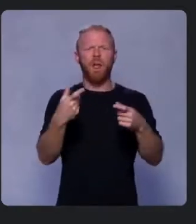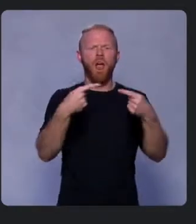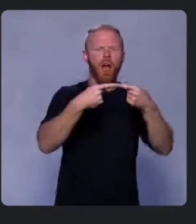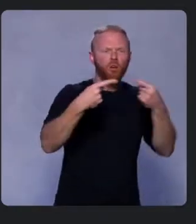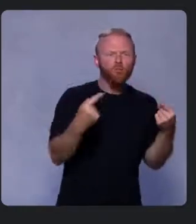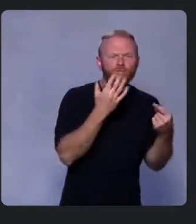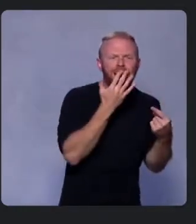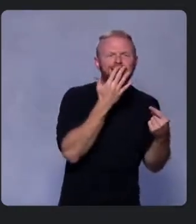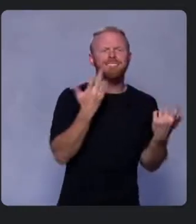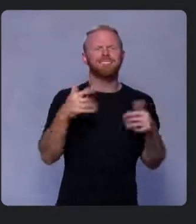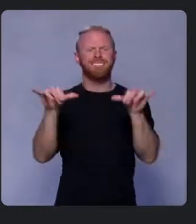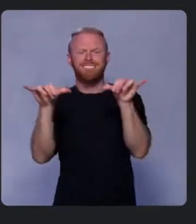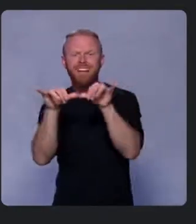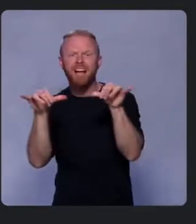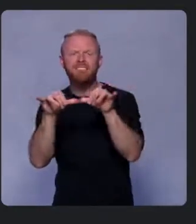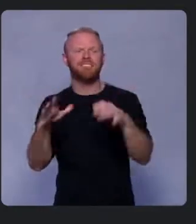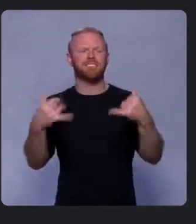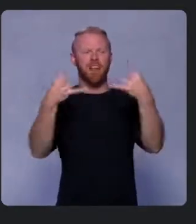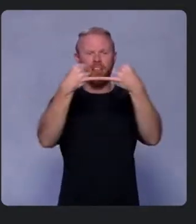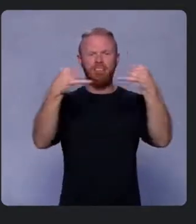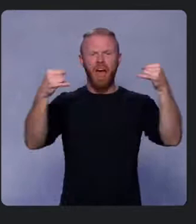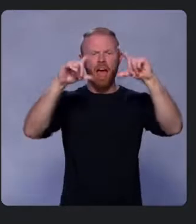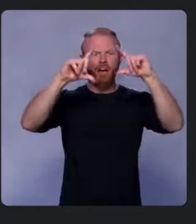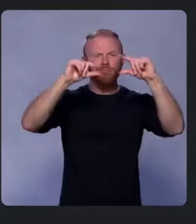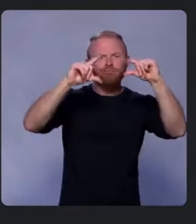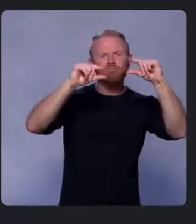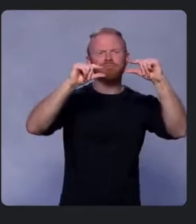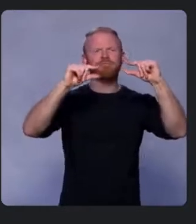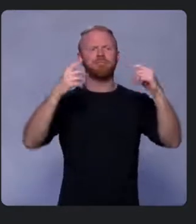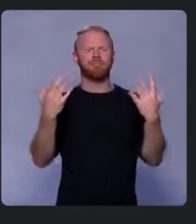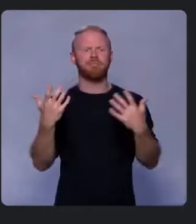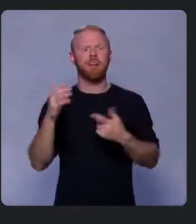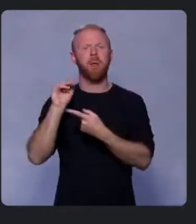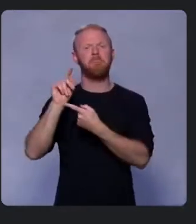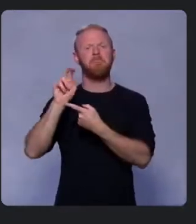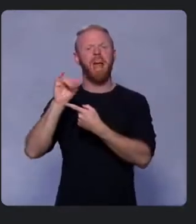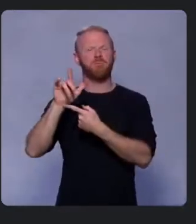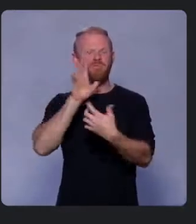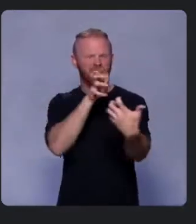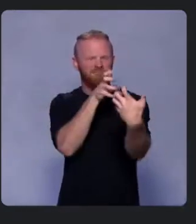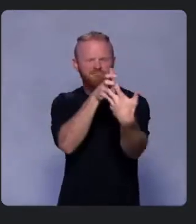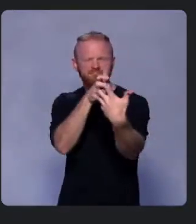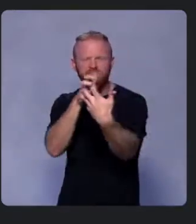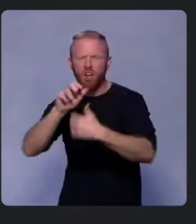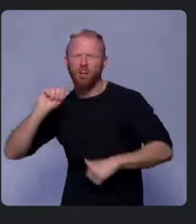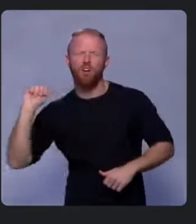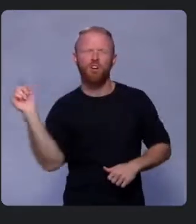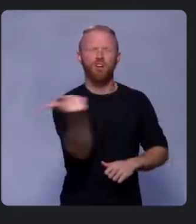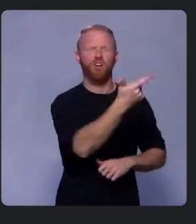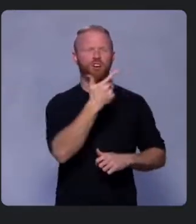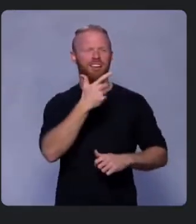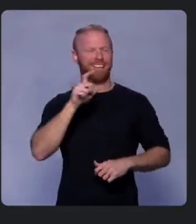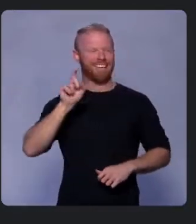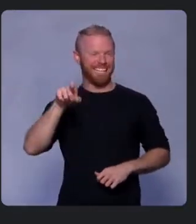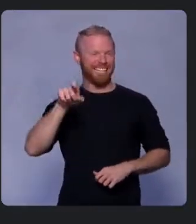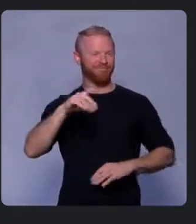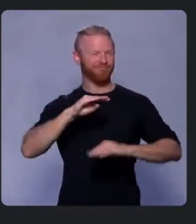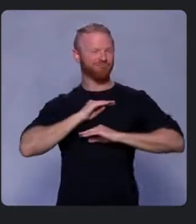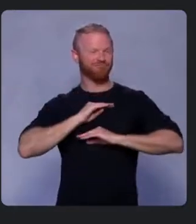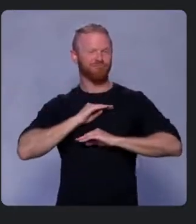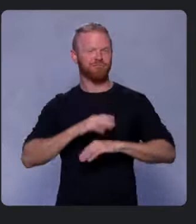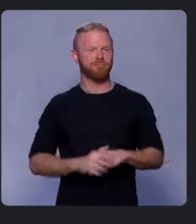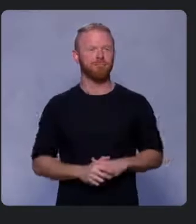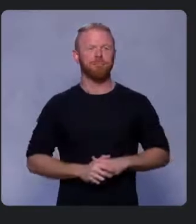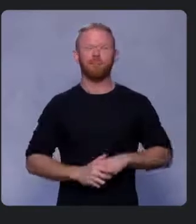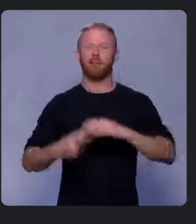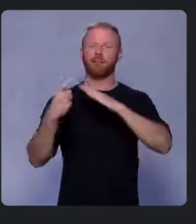and even line width. Material can satisfy every need. No longer defaulting to